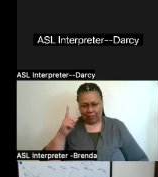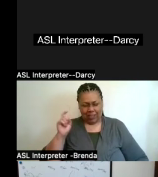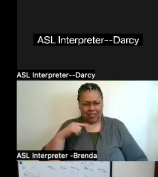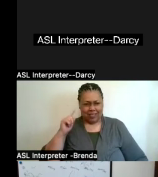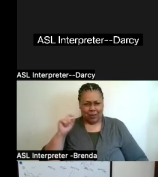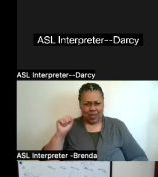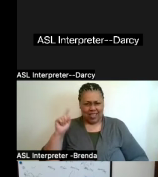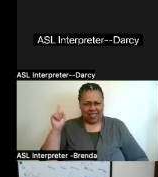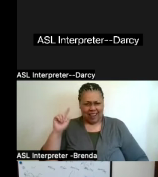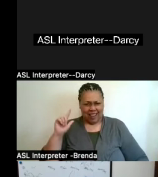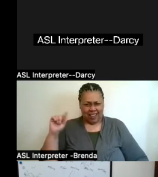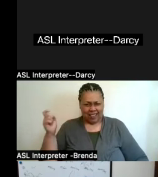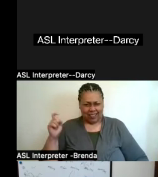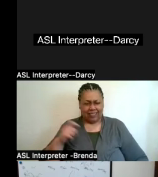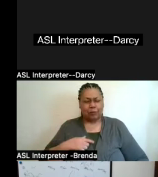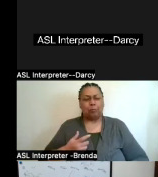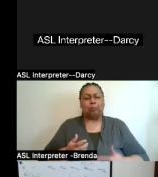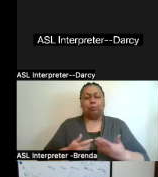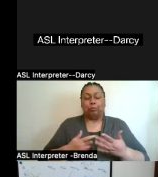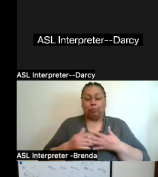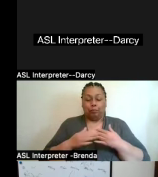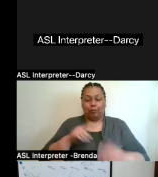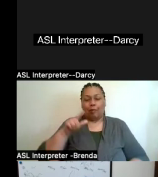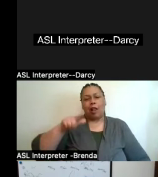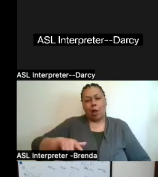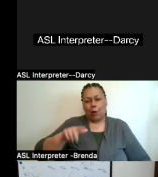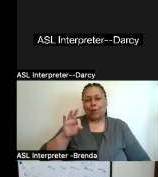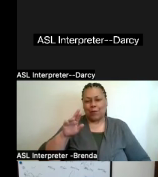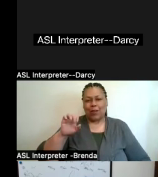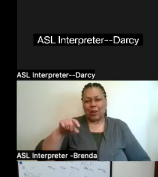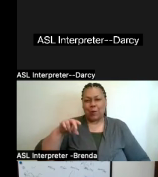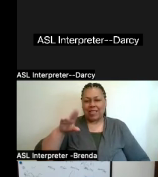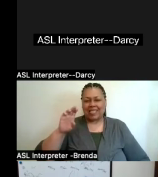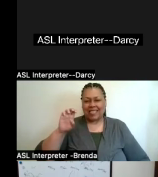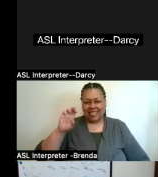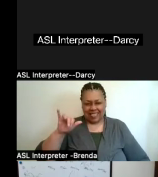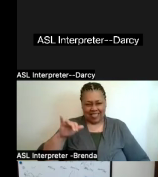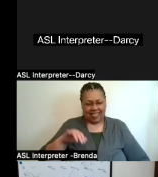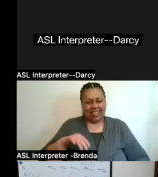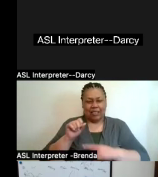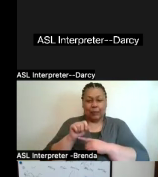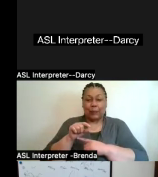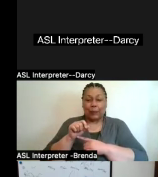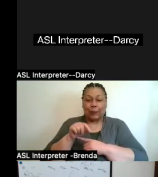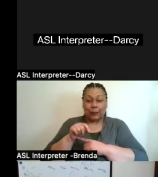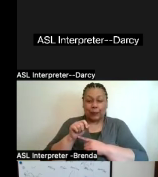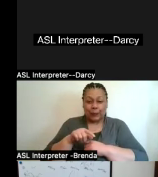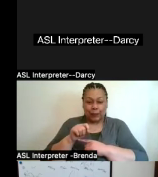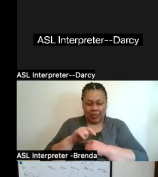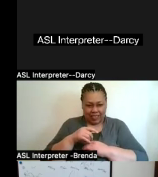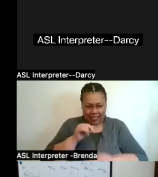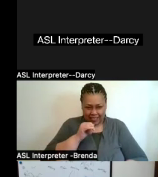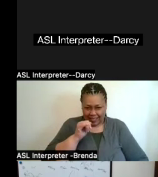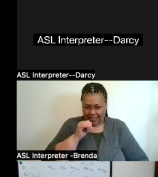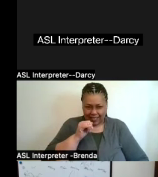there. So yeah, these are mostly low frequency signals, and you can see there are these interesting little dashed lines that are